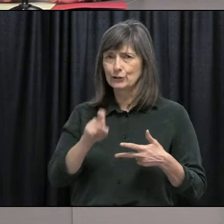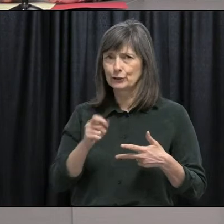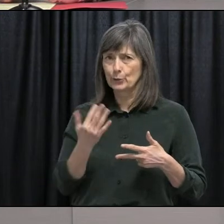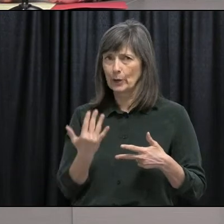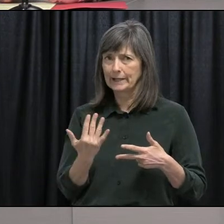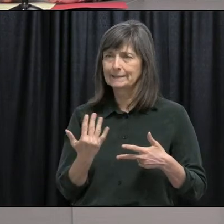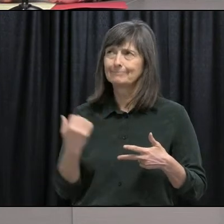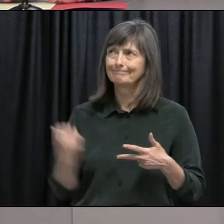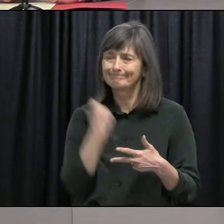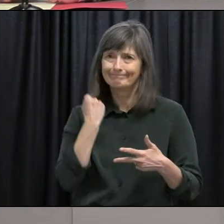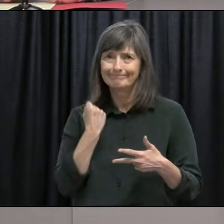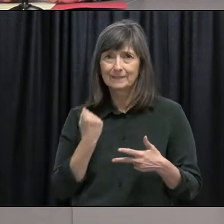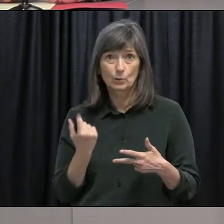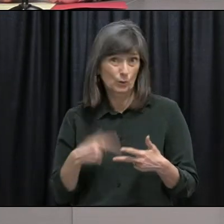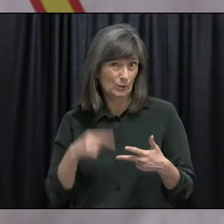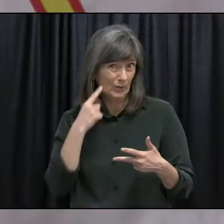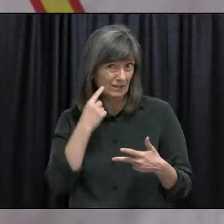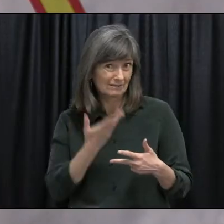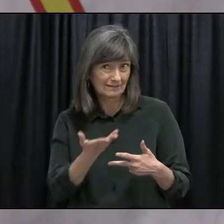getting AstraZeneca right away?